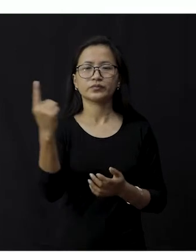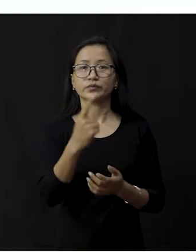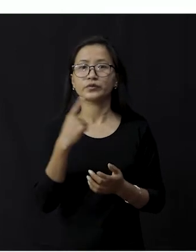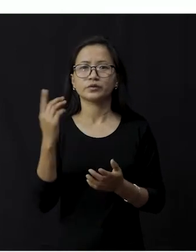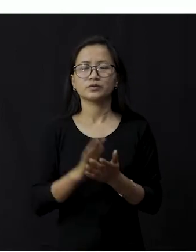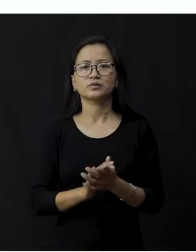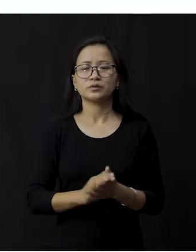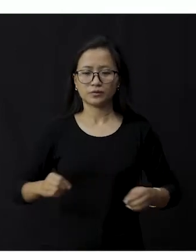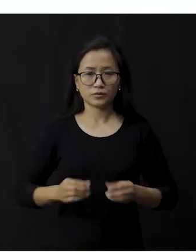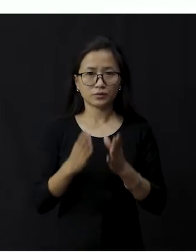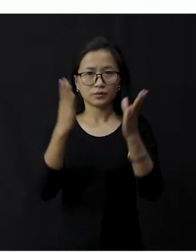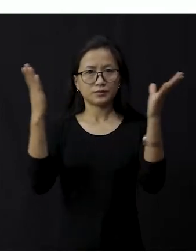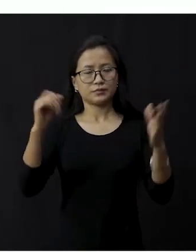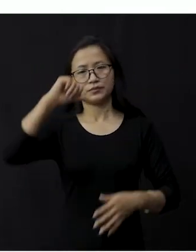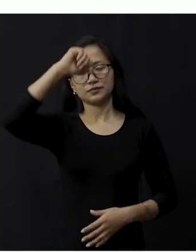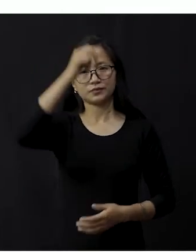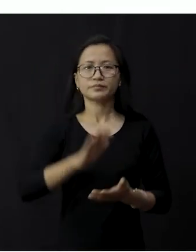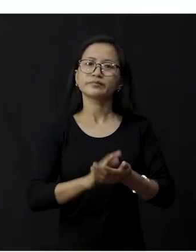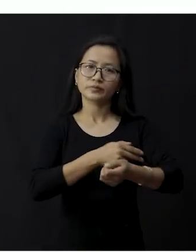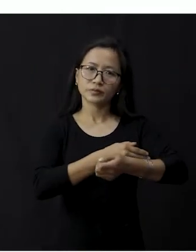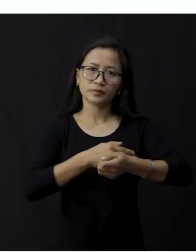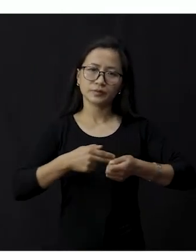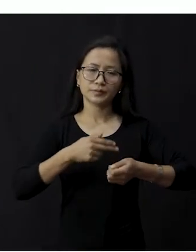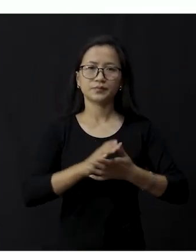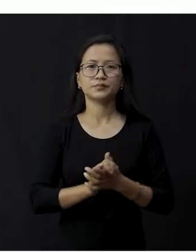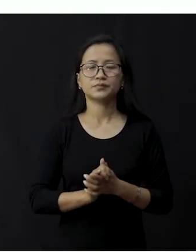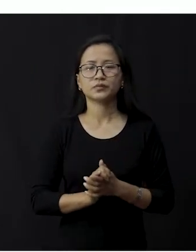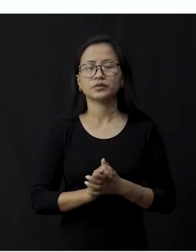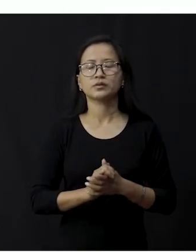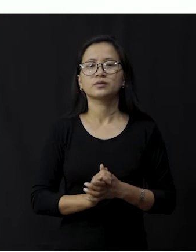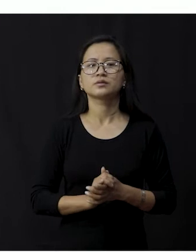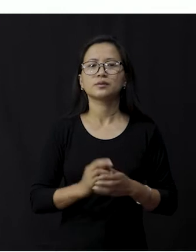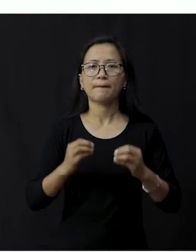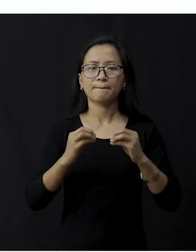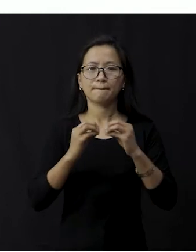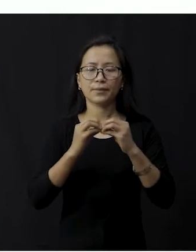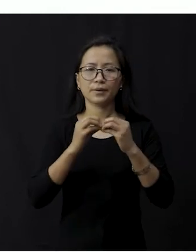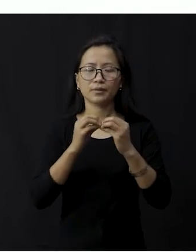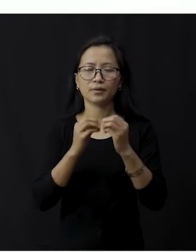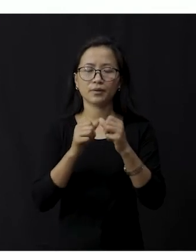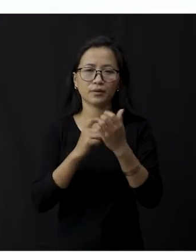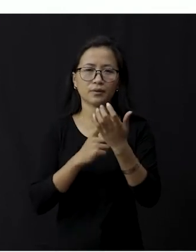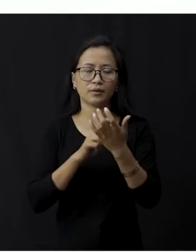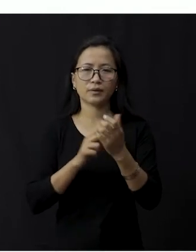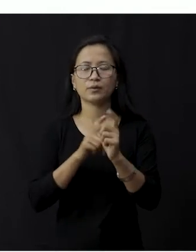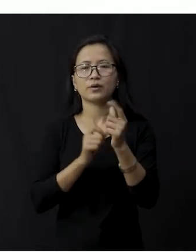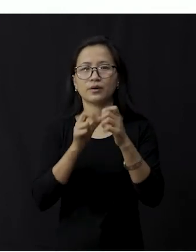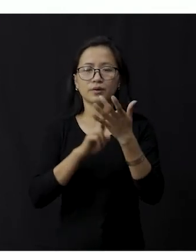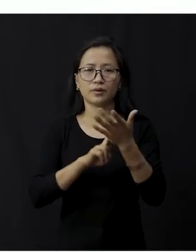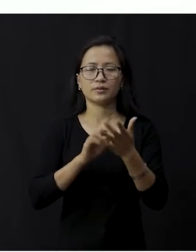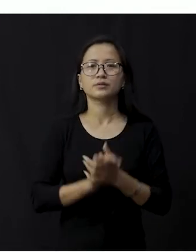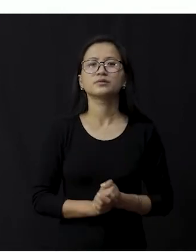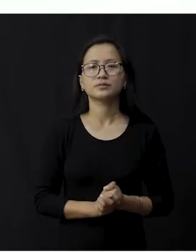of India. And the name is Banyan tree. The name is Banyan tree.